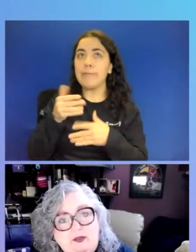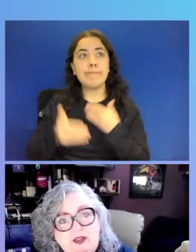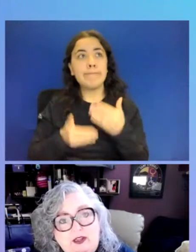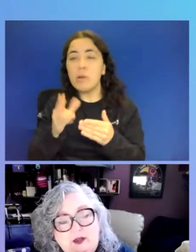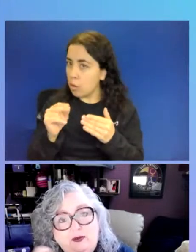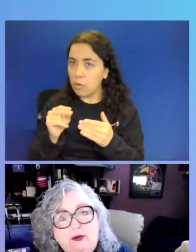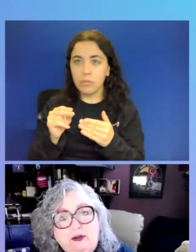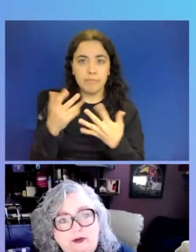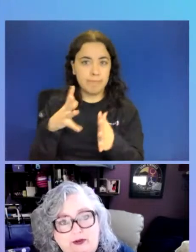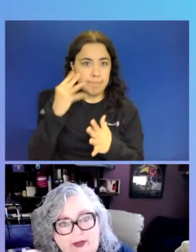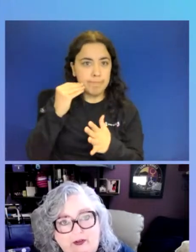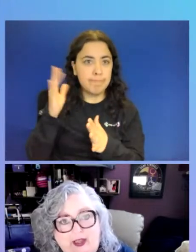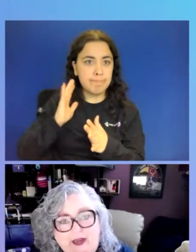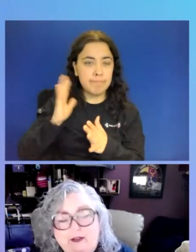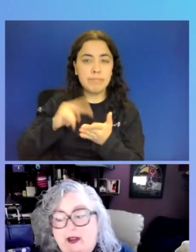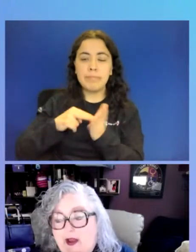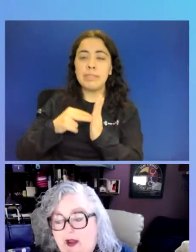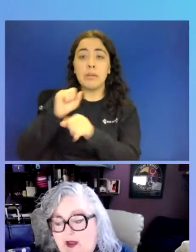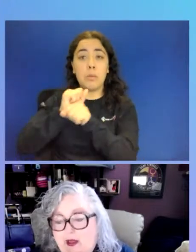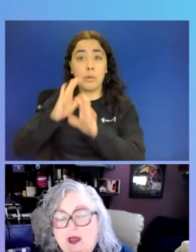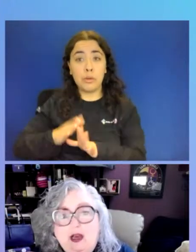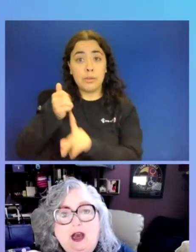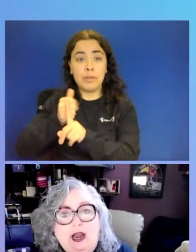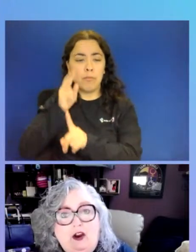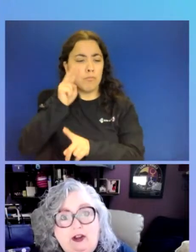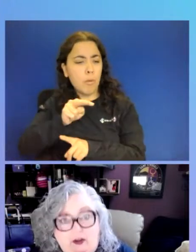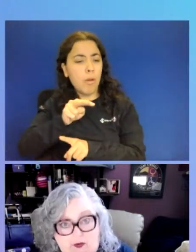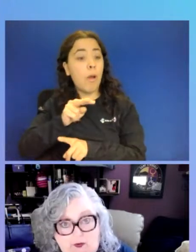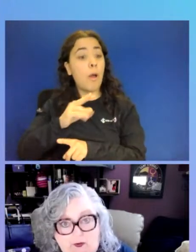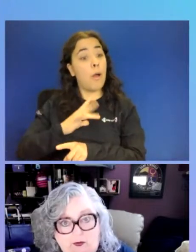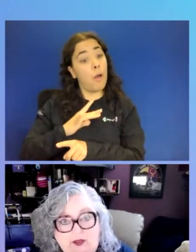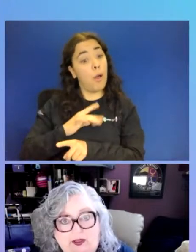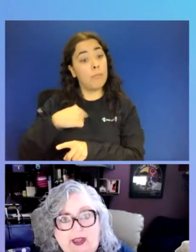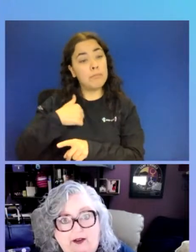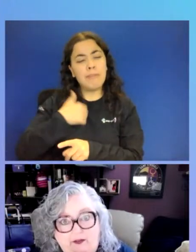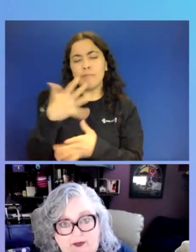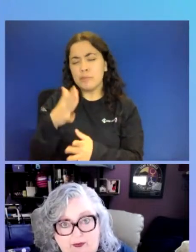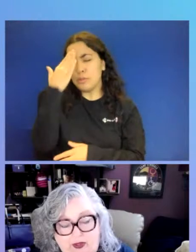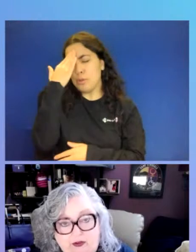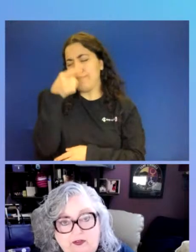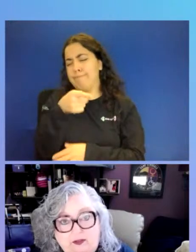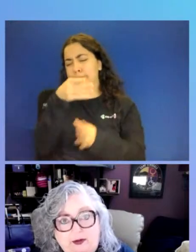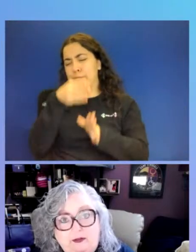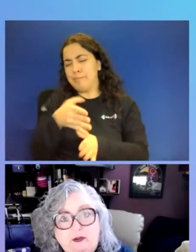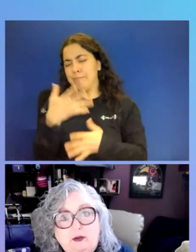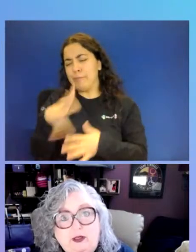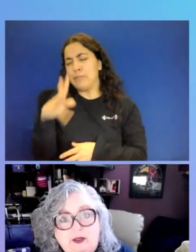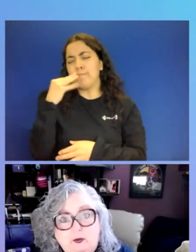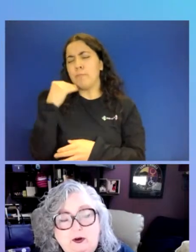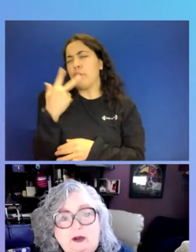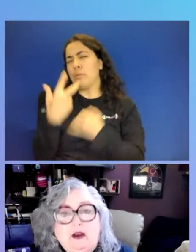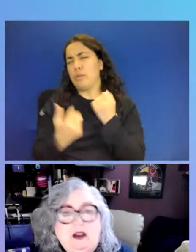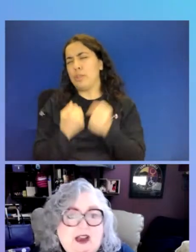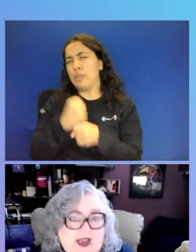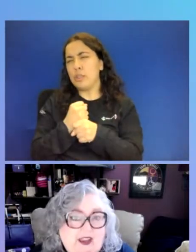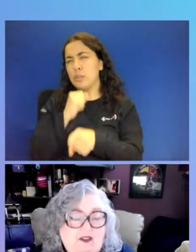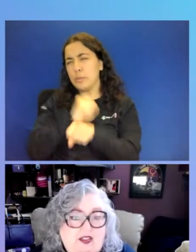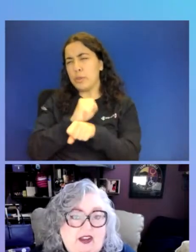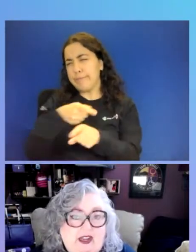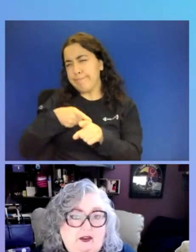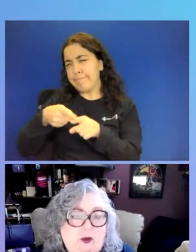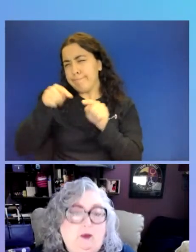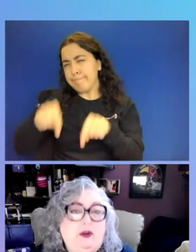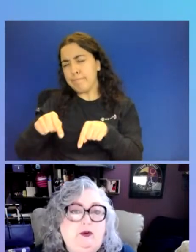that is something that an employer can look at and say, I already know that they have 3 years of experience doing this work. I